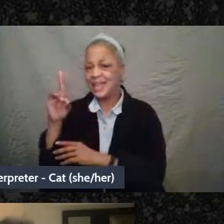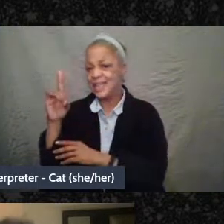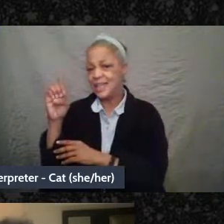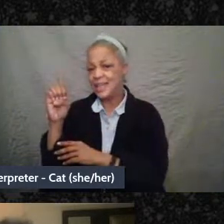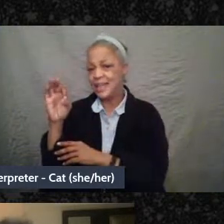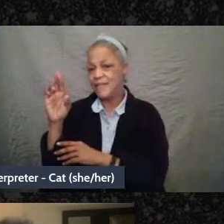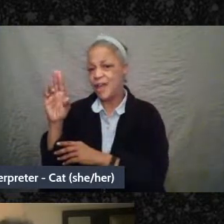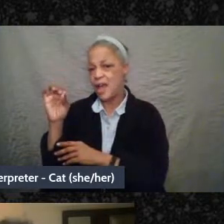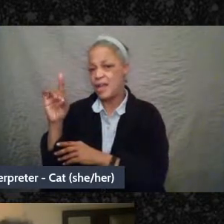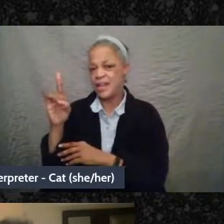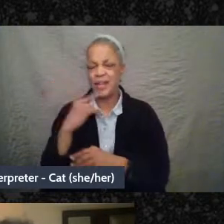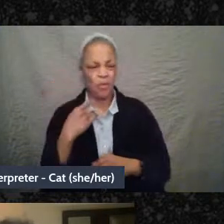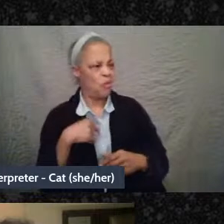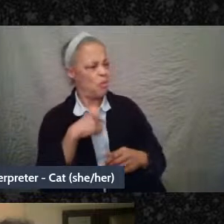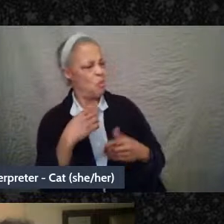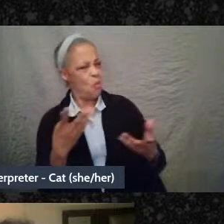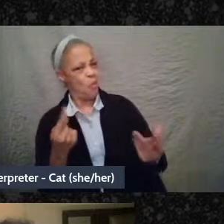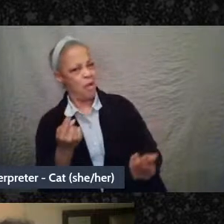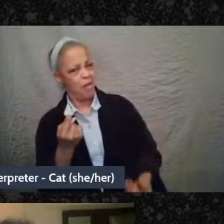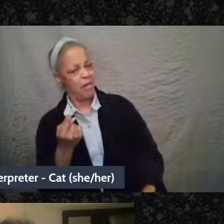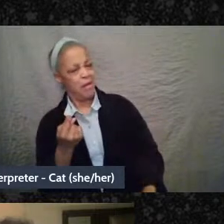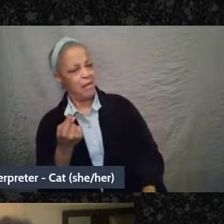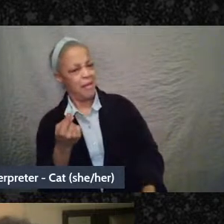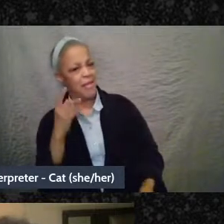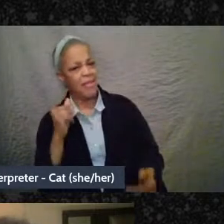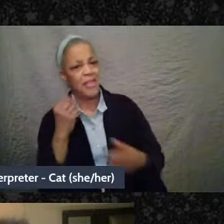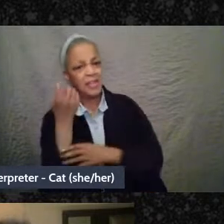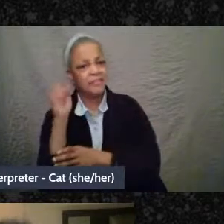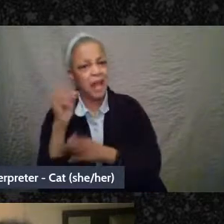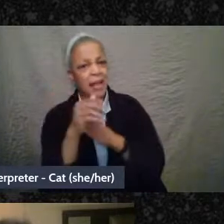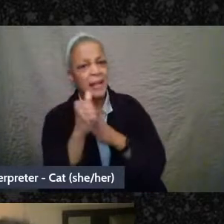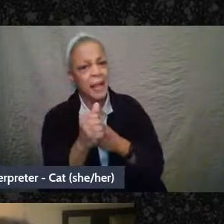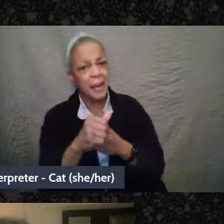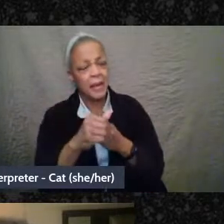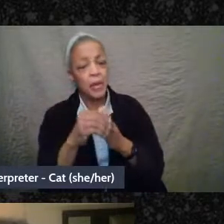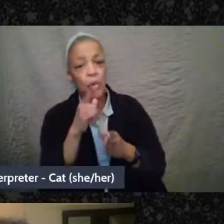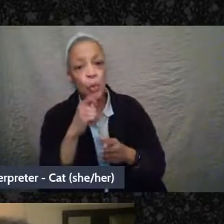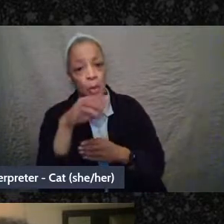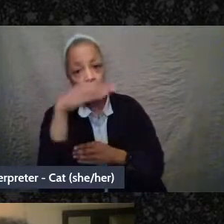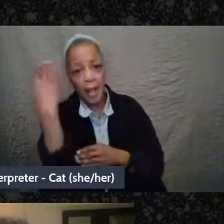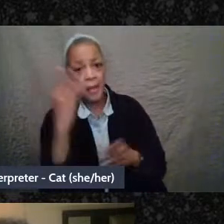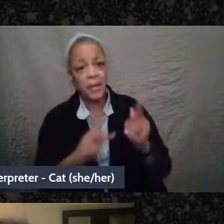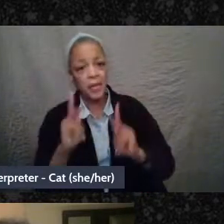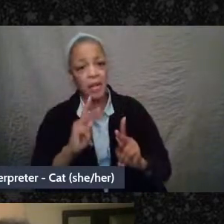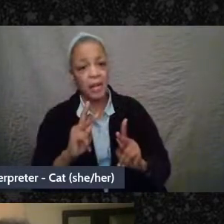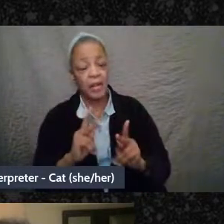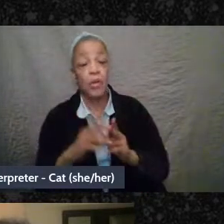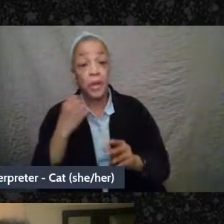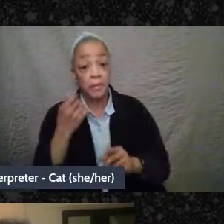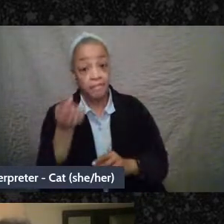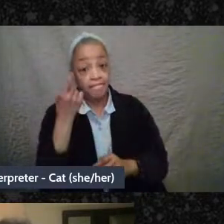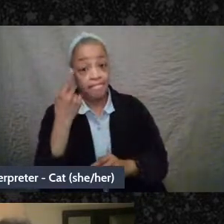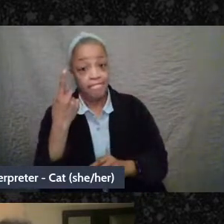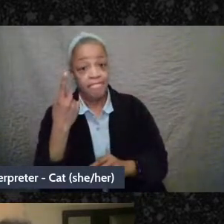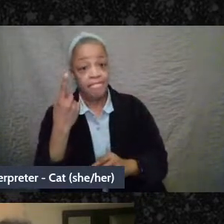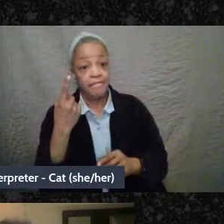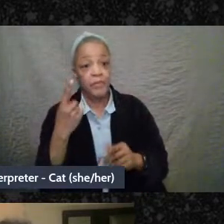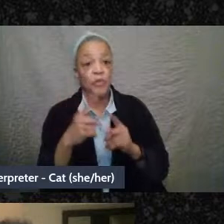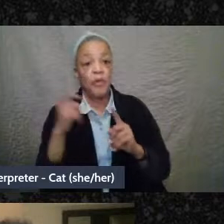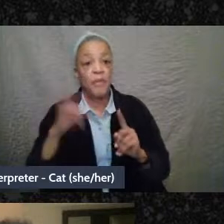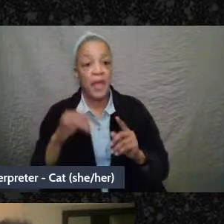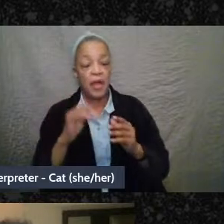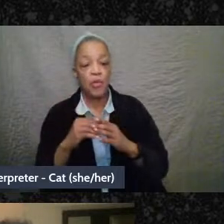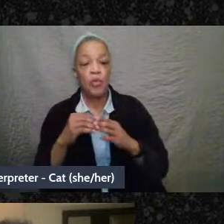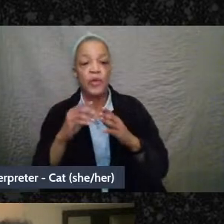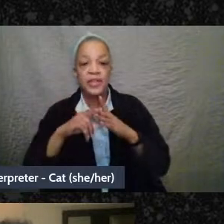we were like, what? It's literally being led by Black people. And we were like, okay, we hear that. So we went and out of that, you know, we gave